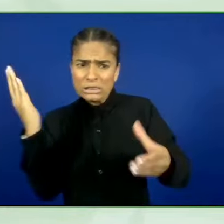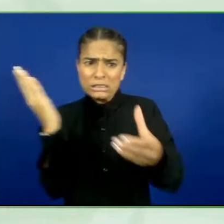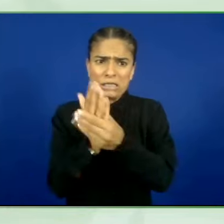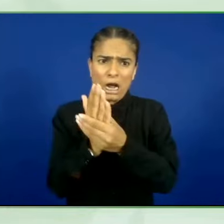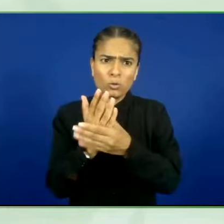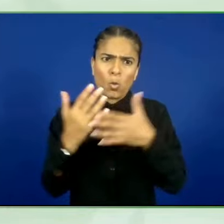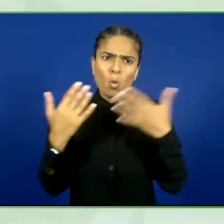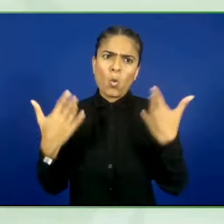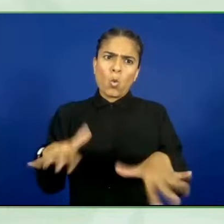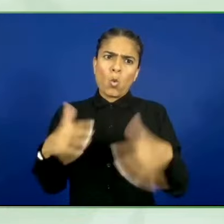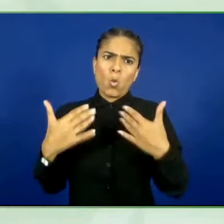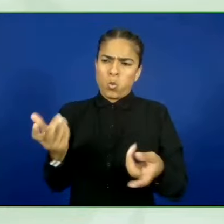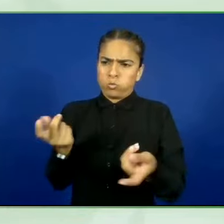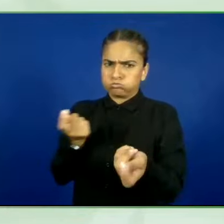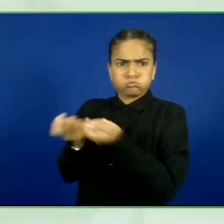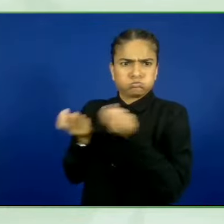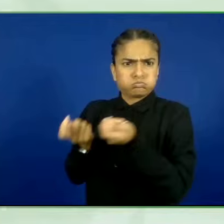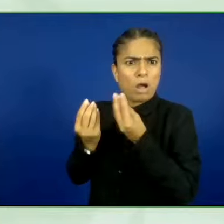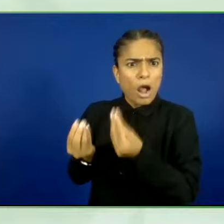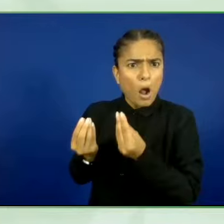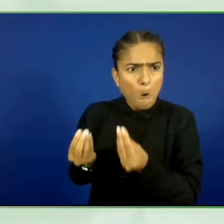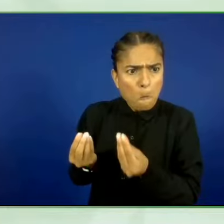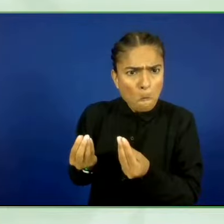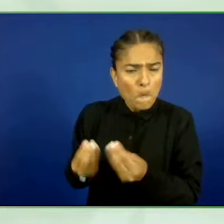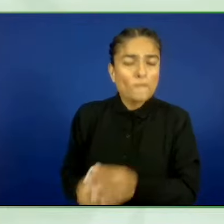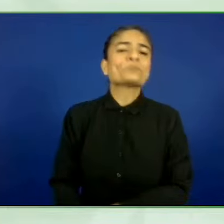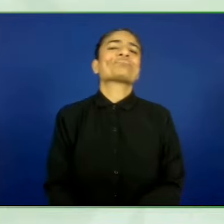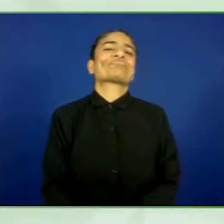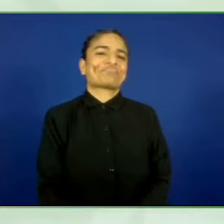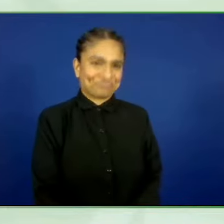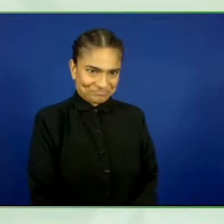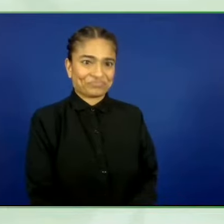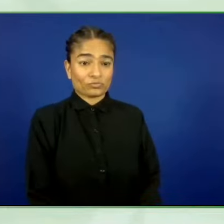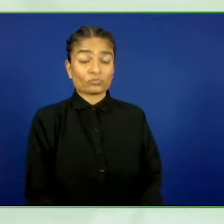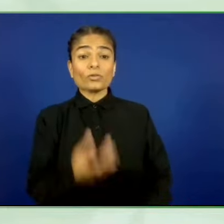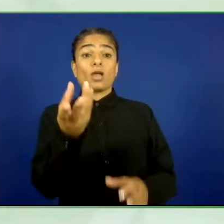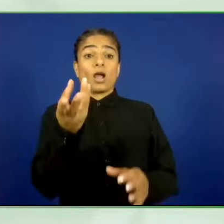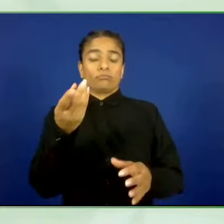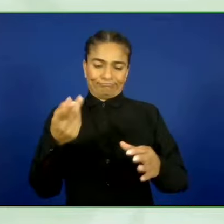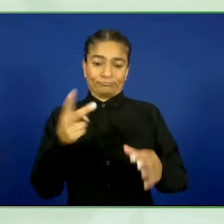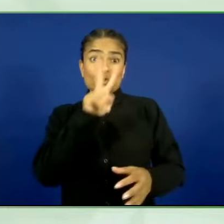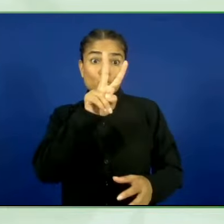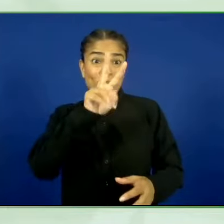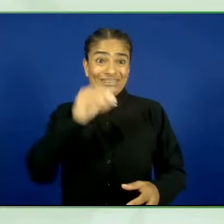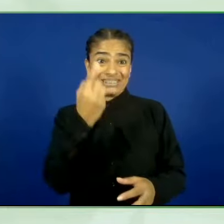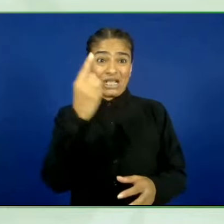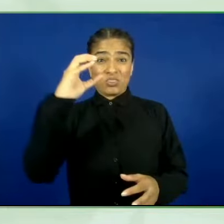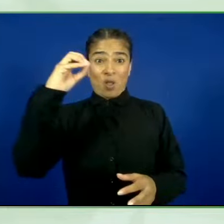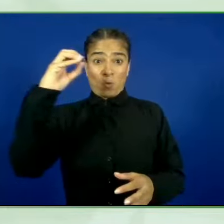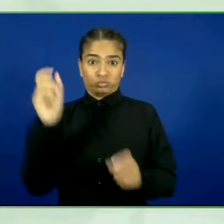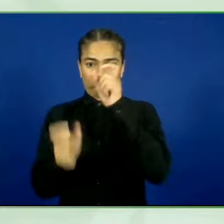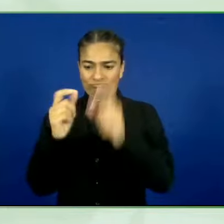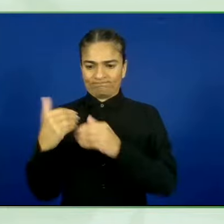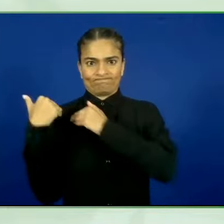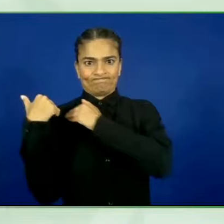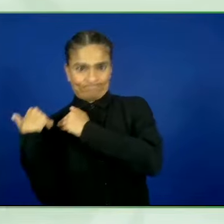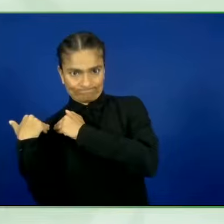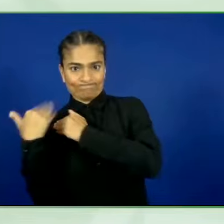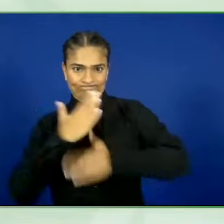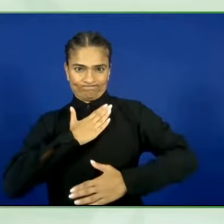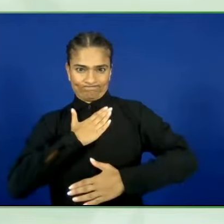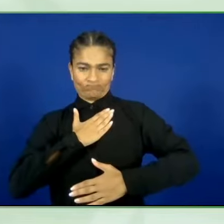So the 20,000, those are caregivers. Of course, for the children, it's 17,000. Yeah. So yes, these are 17,000 cases